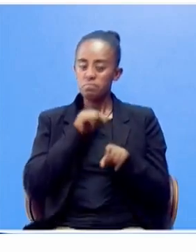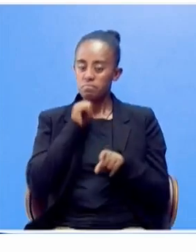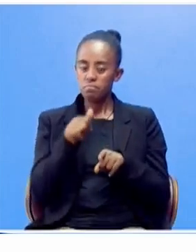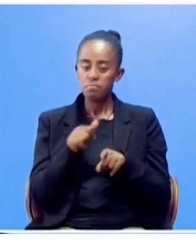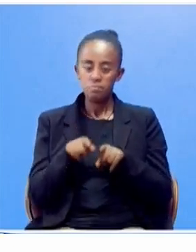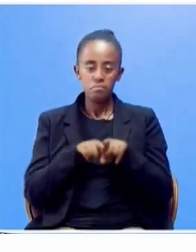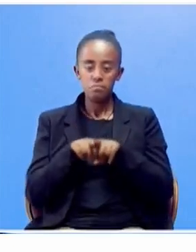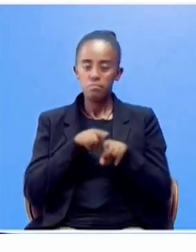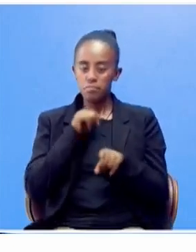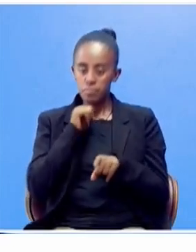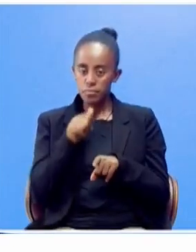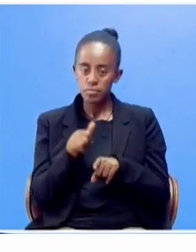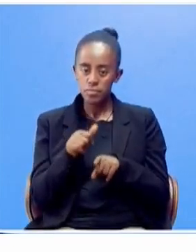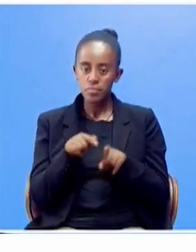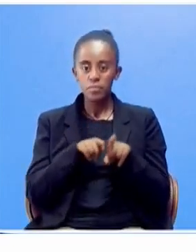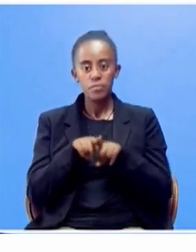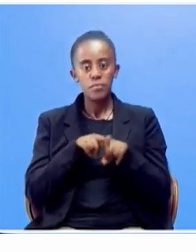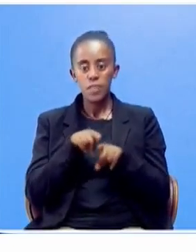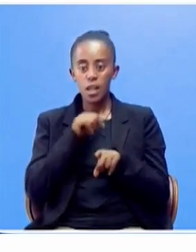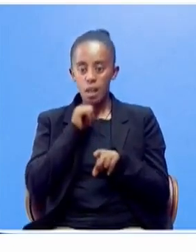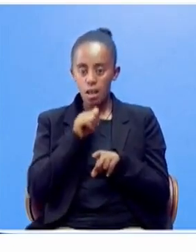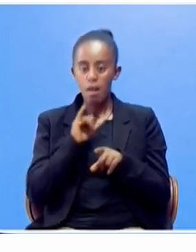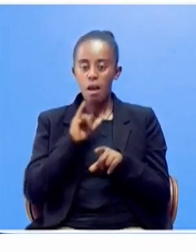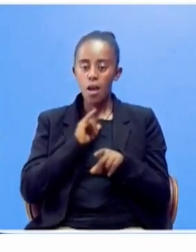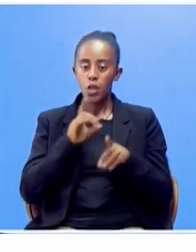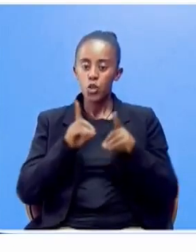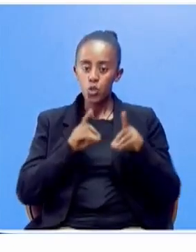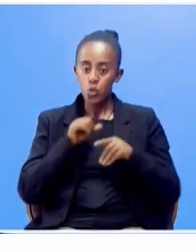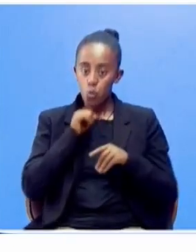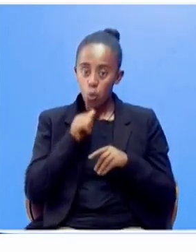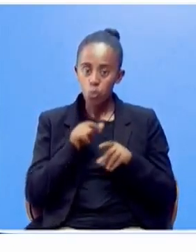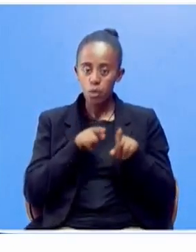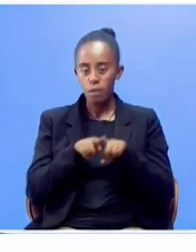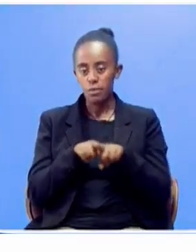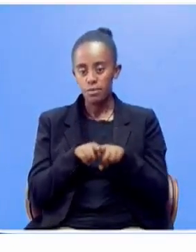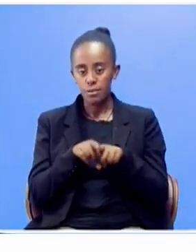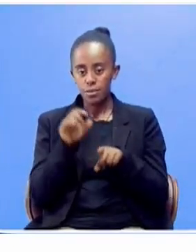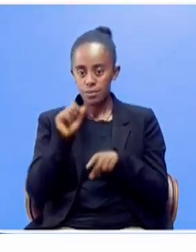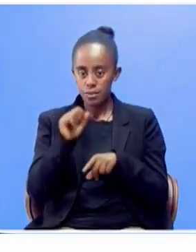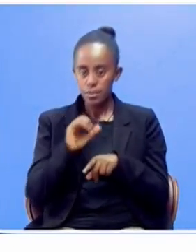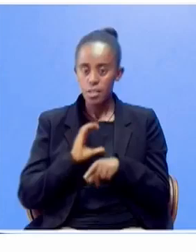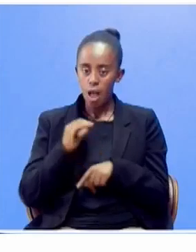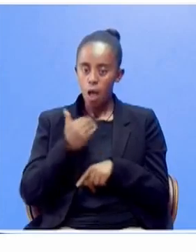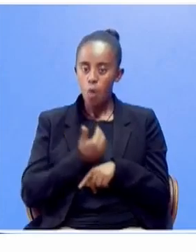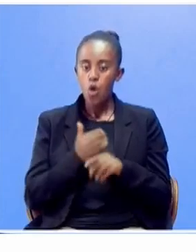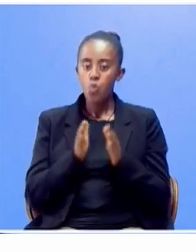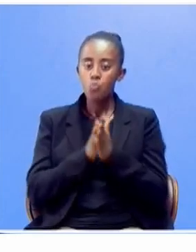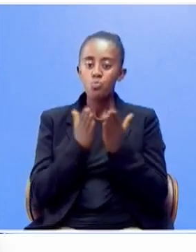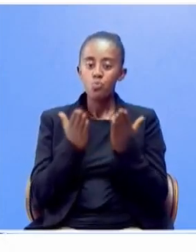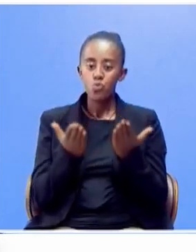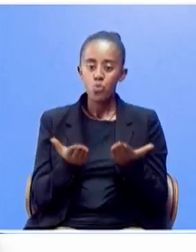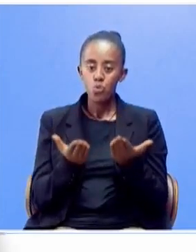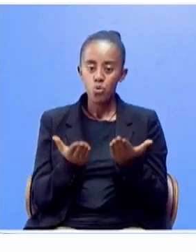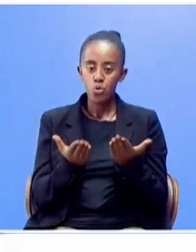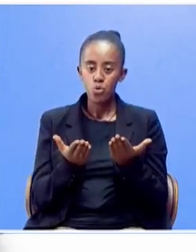Yeah? I don't agree. Yeah? Our books,